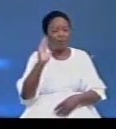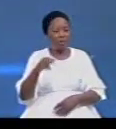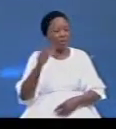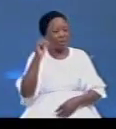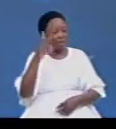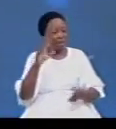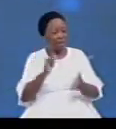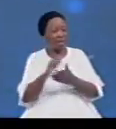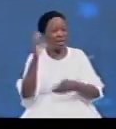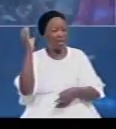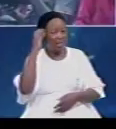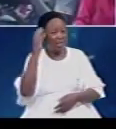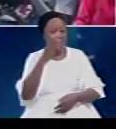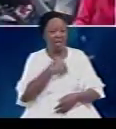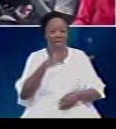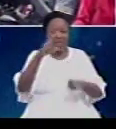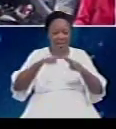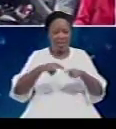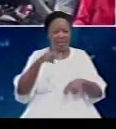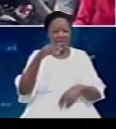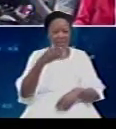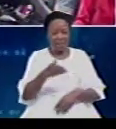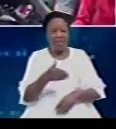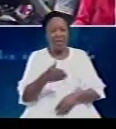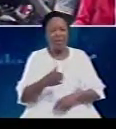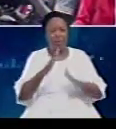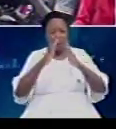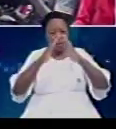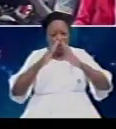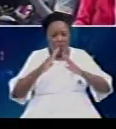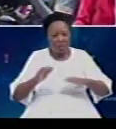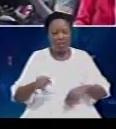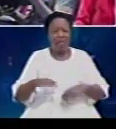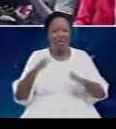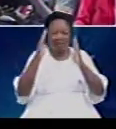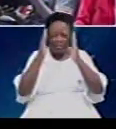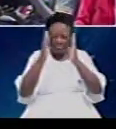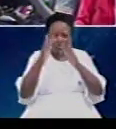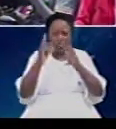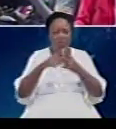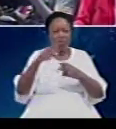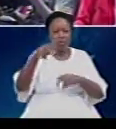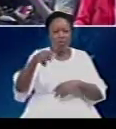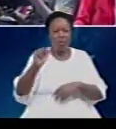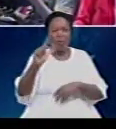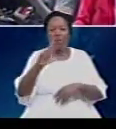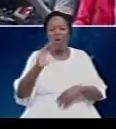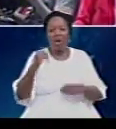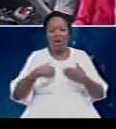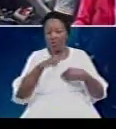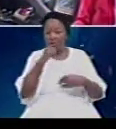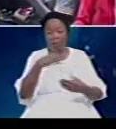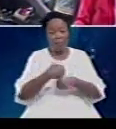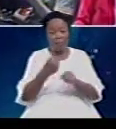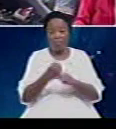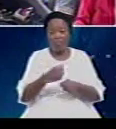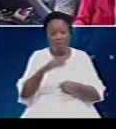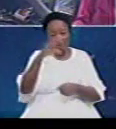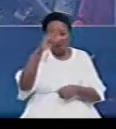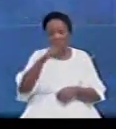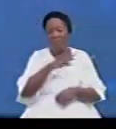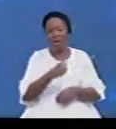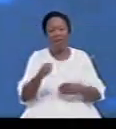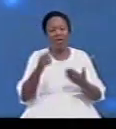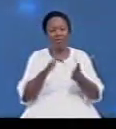and sitting down quietly, being attentive to Paul, has not made him a